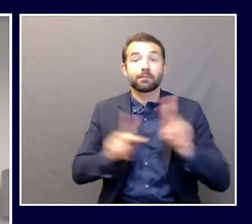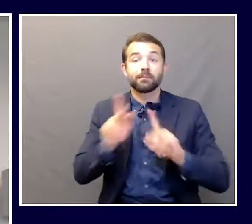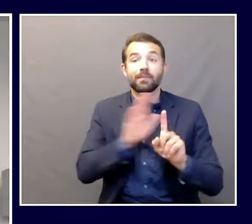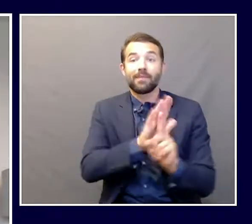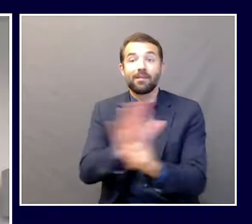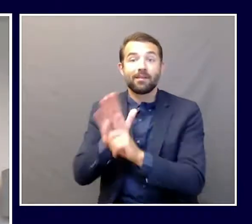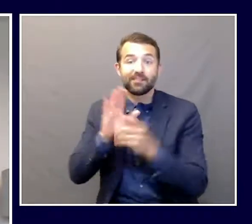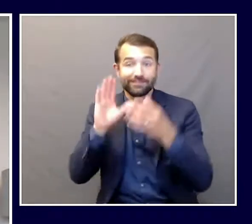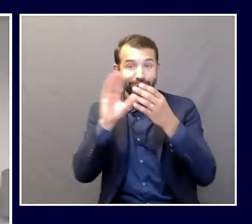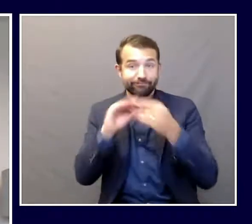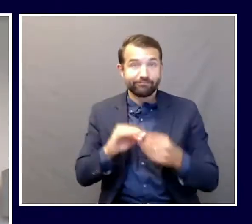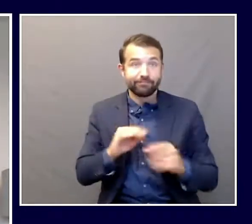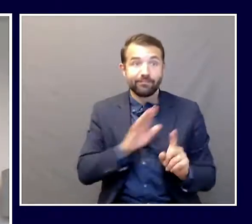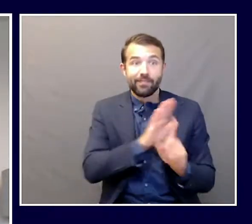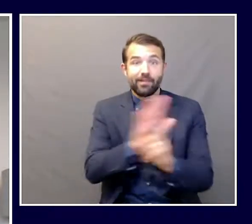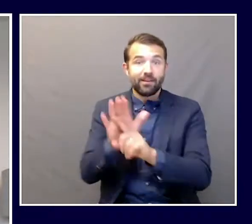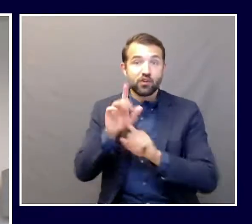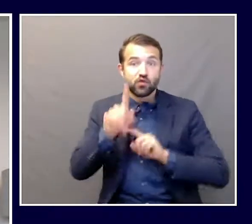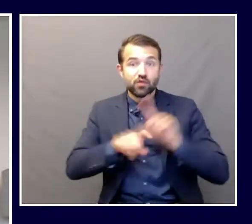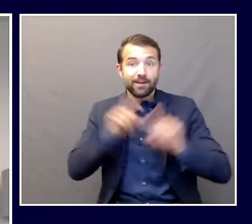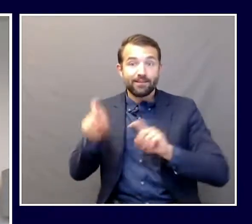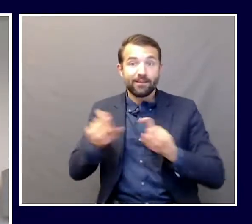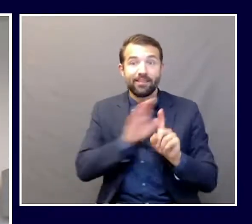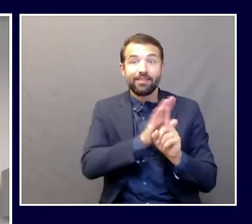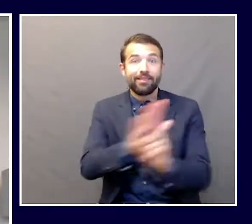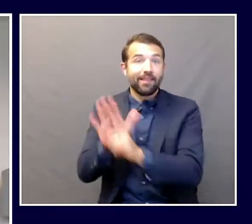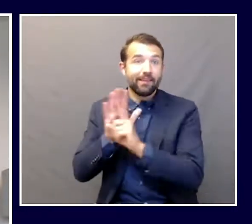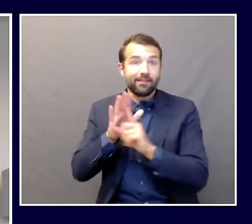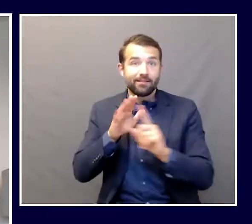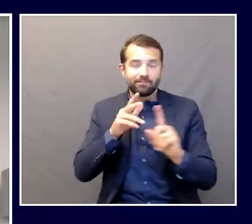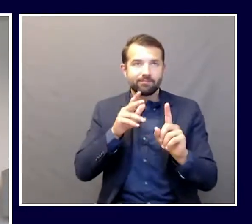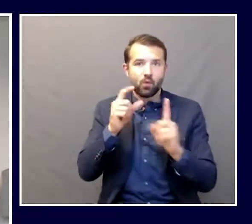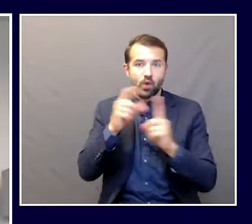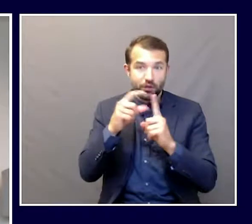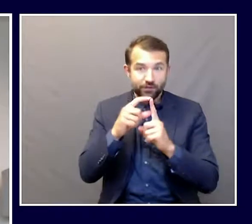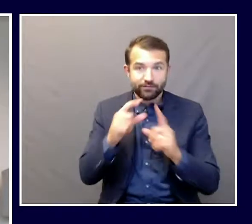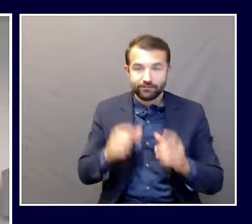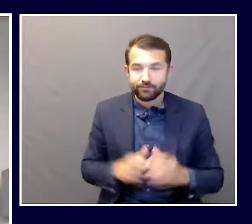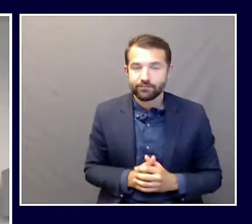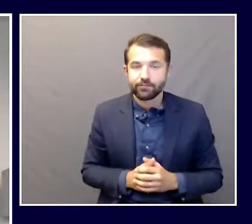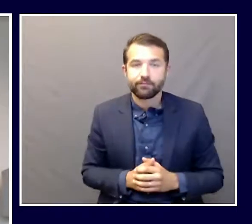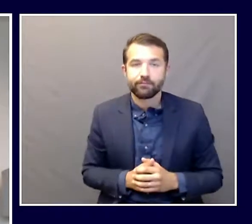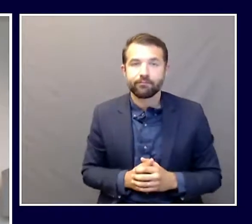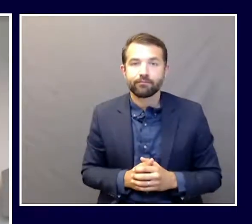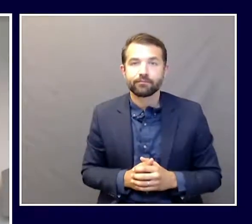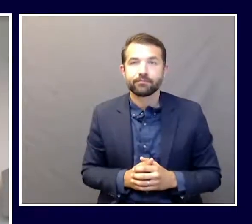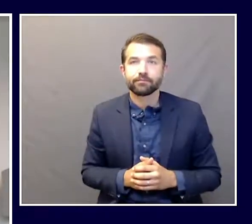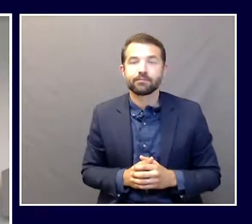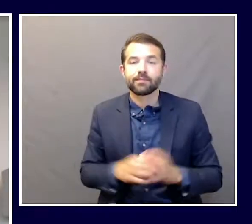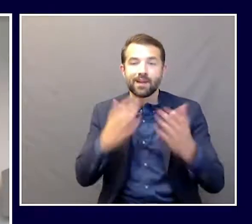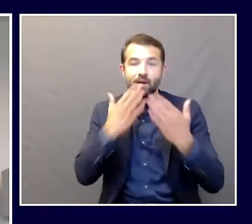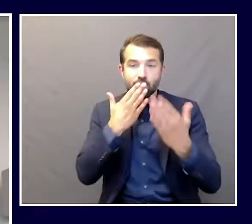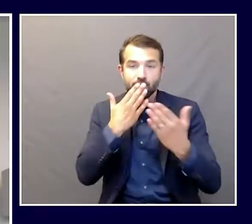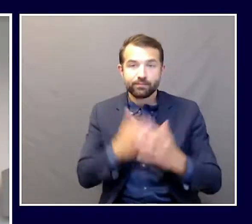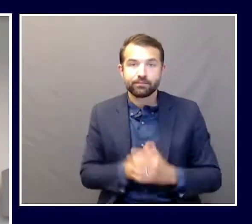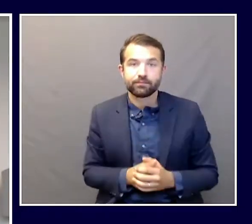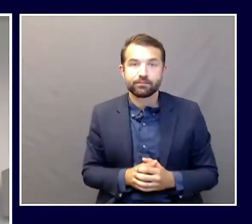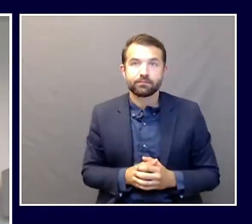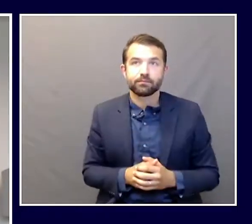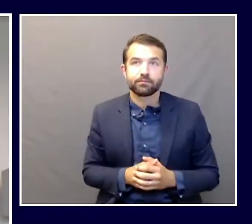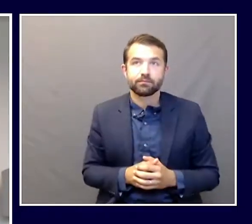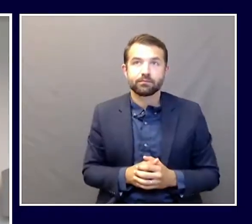you still seeing a lot of interest from doctors' offices and that are interested in getting vaccines and doing their own individual